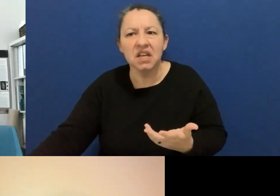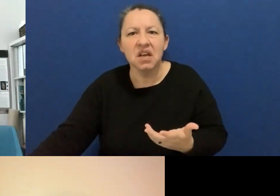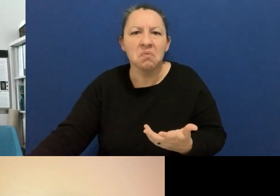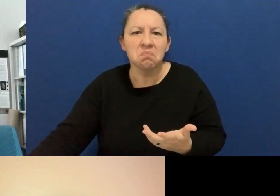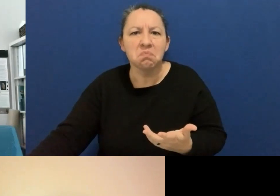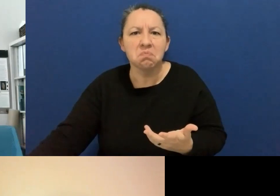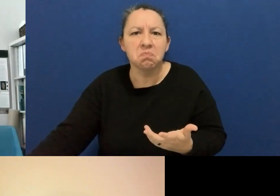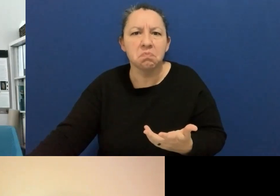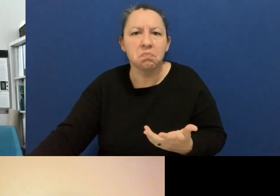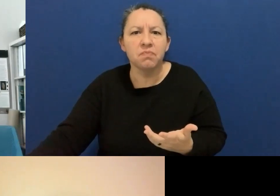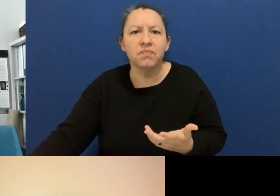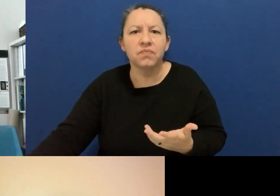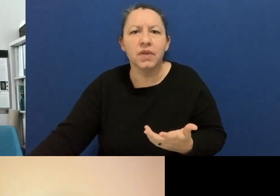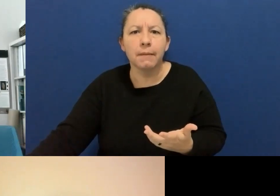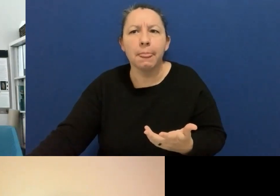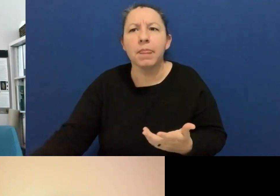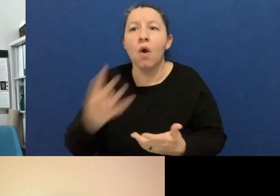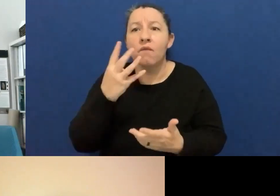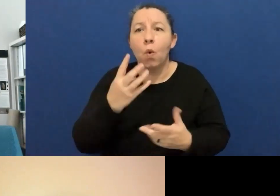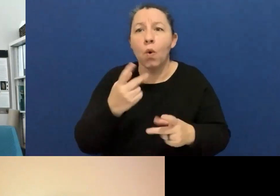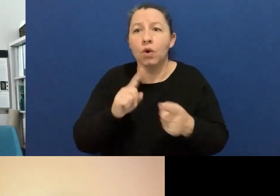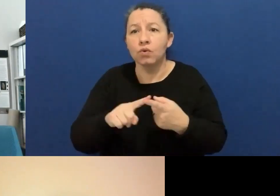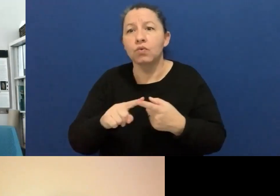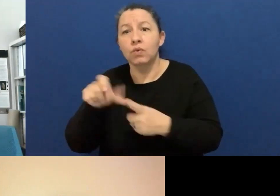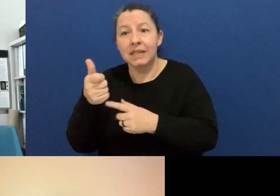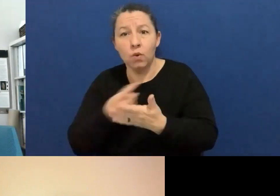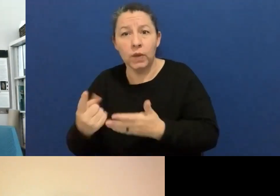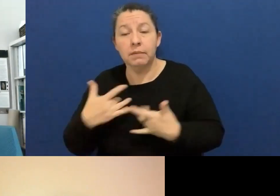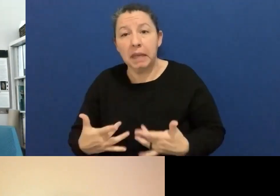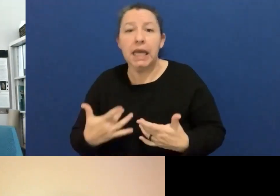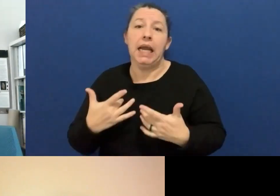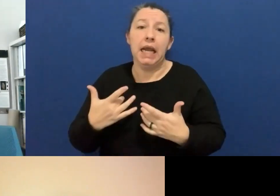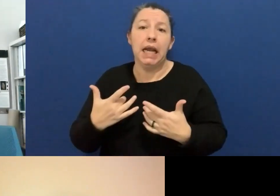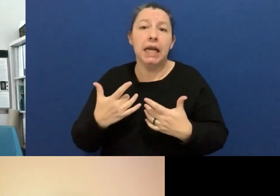4 to 10 weeks is usually about the length of time, maybe a little longer.